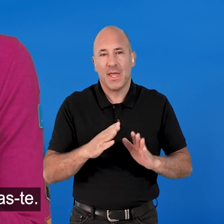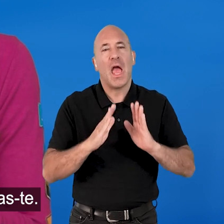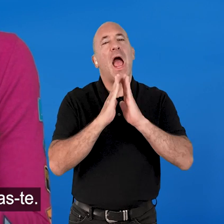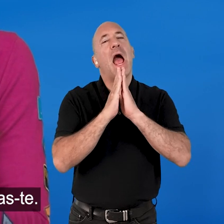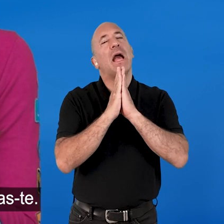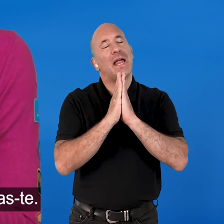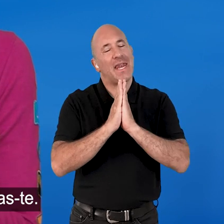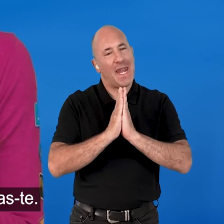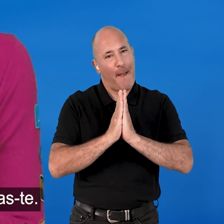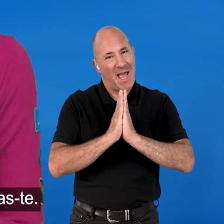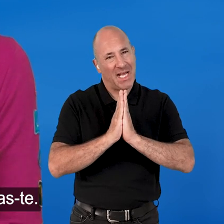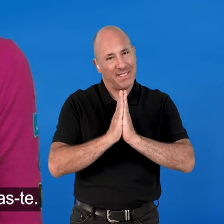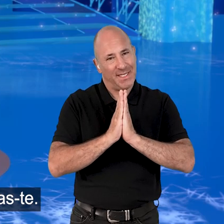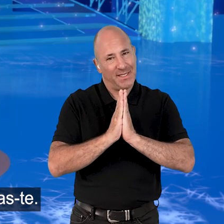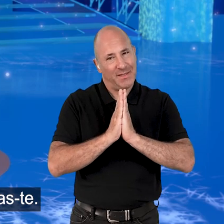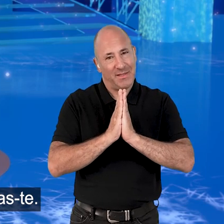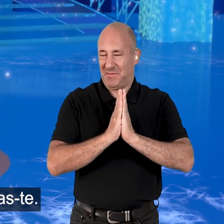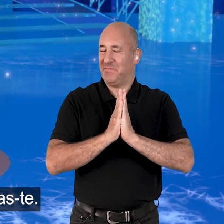3.